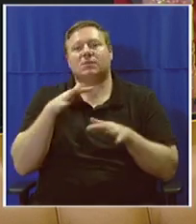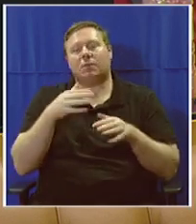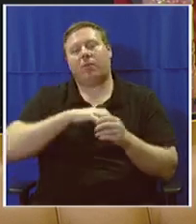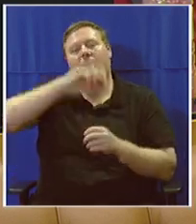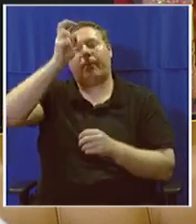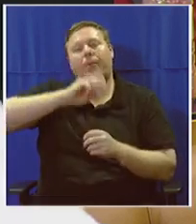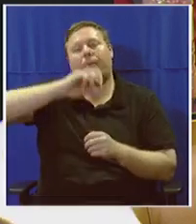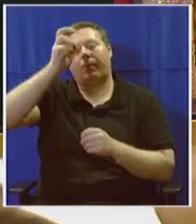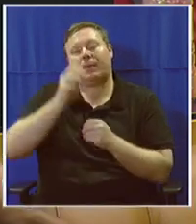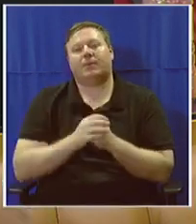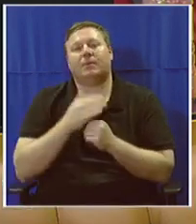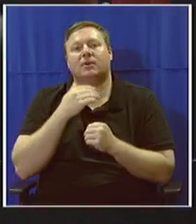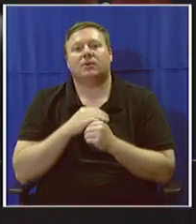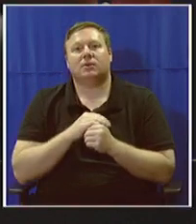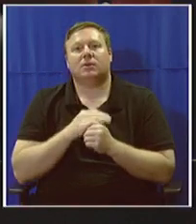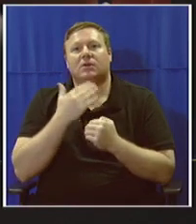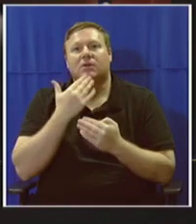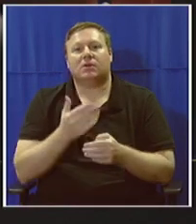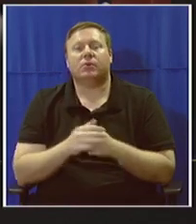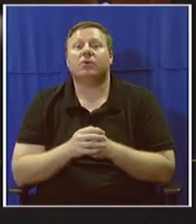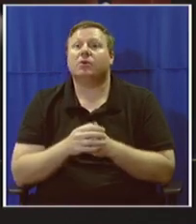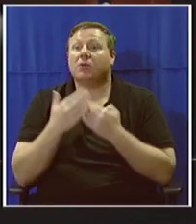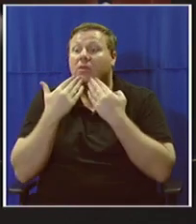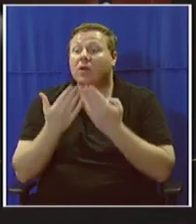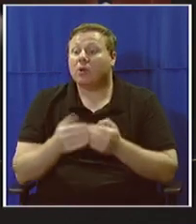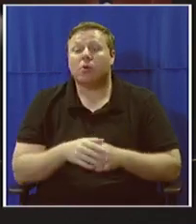countries. Thank you, ANC.